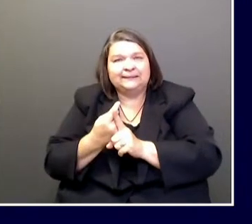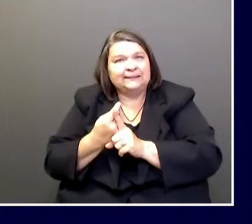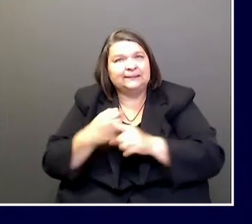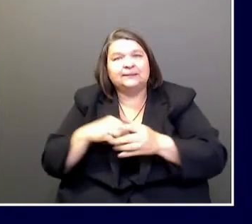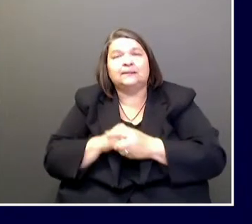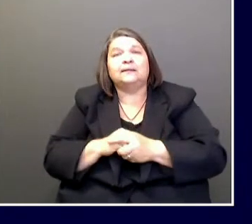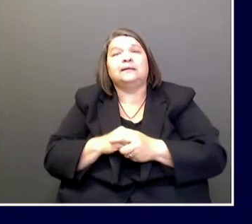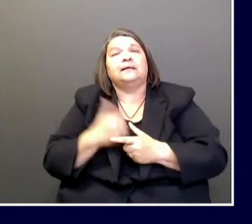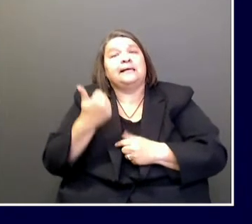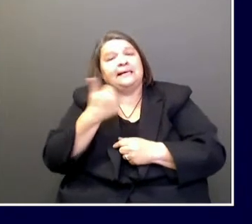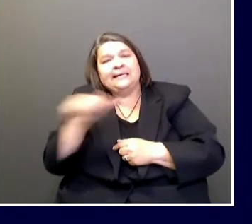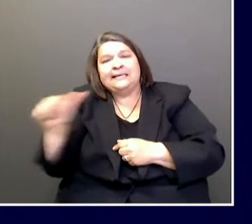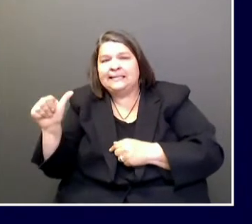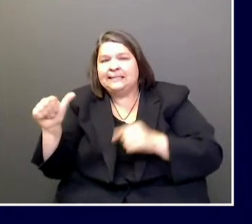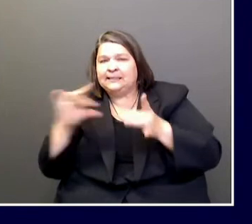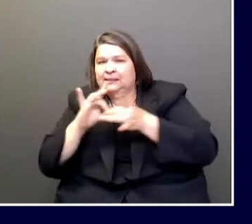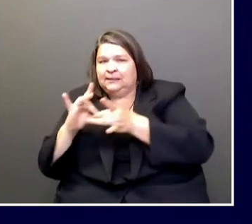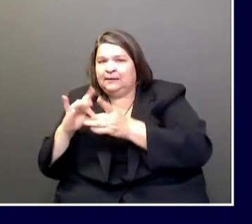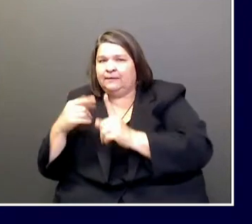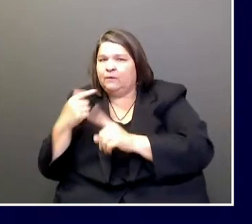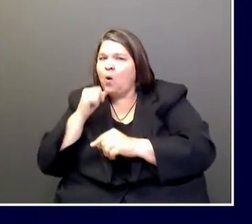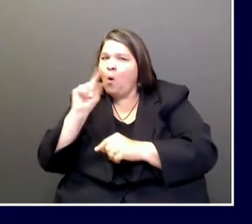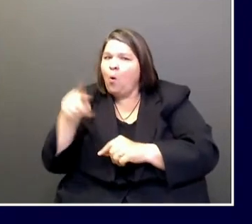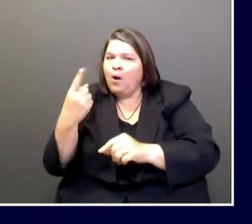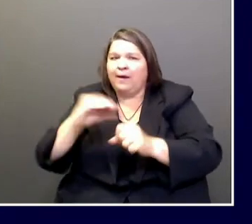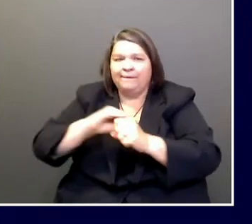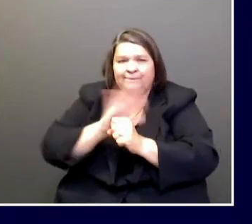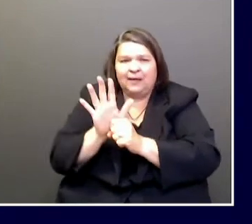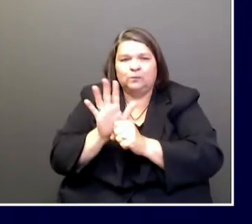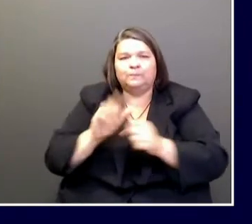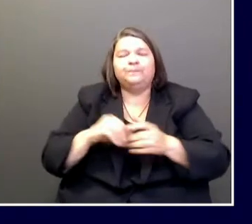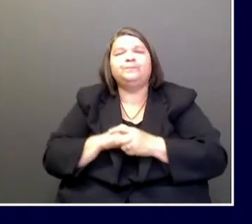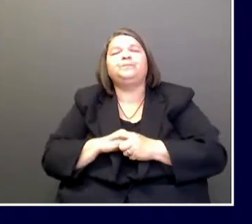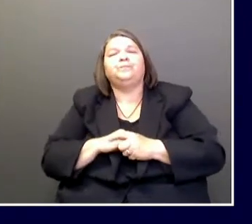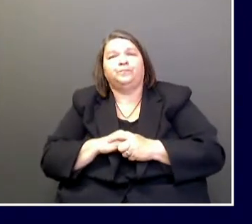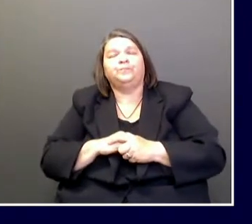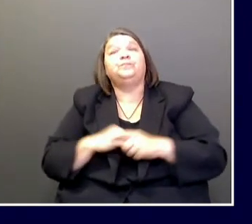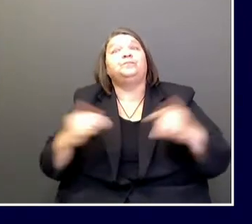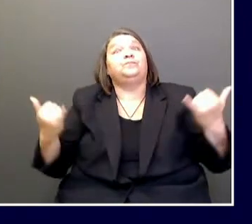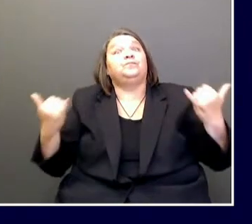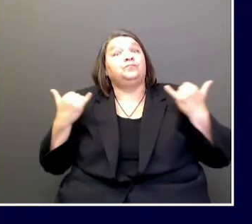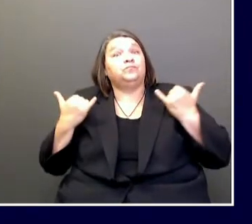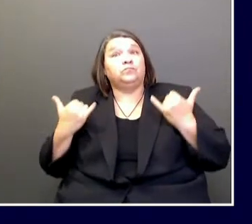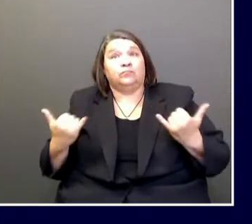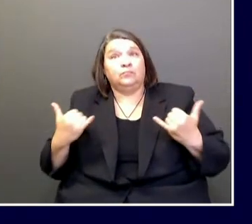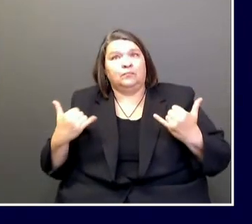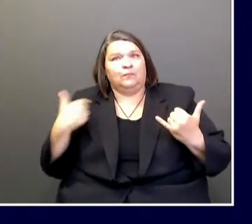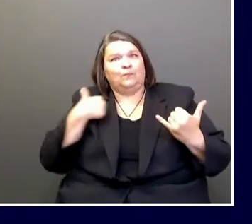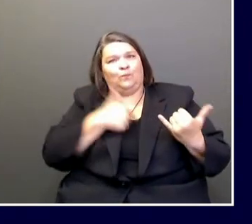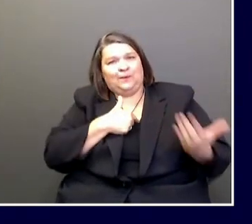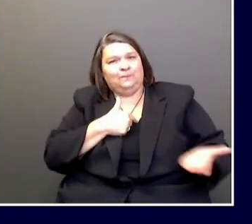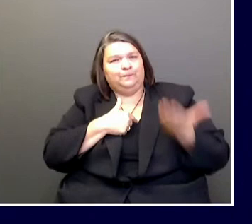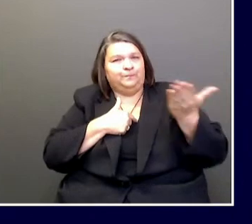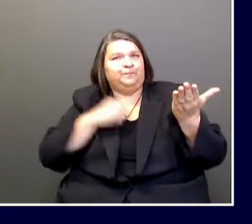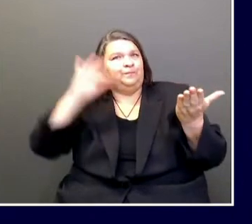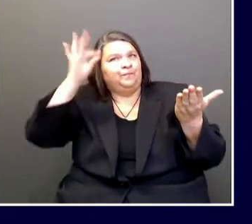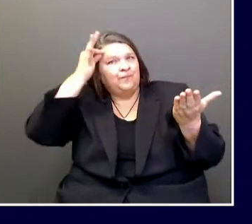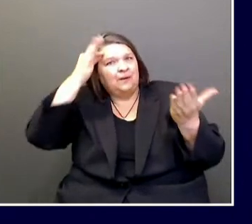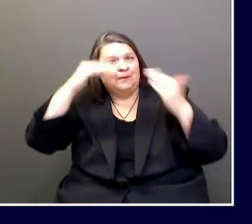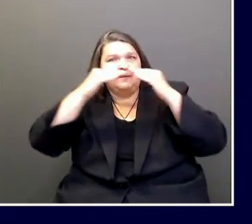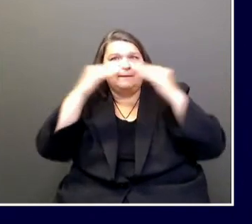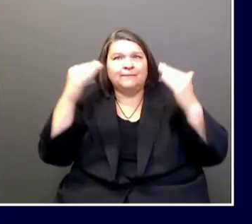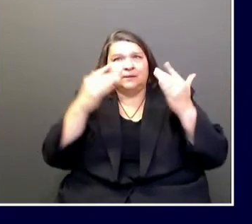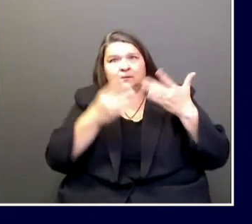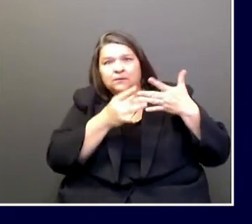administrative steps at the federal level that we're looking toward. Okay. And then I know that we've covered this in